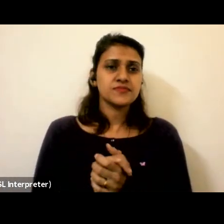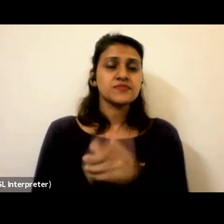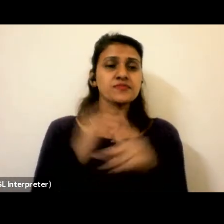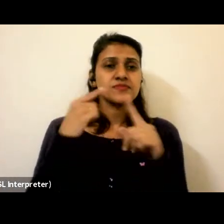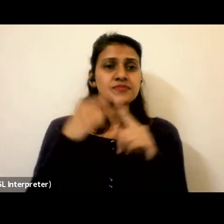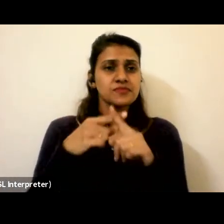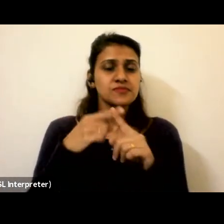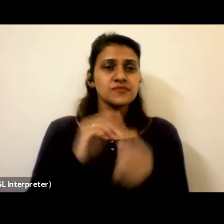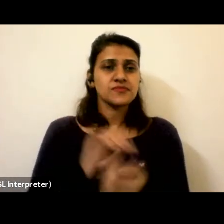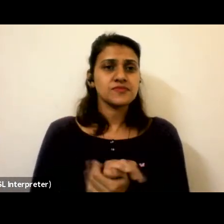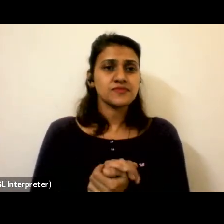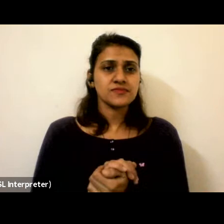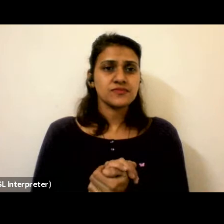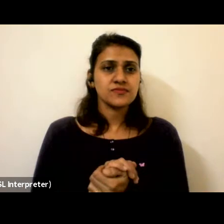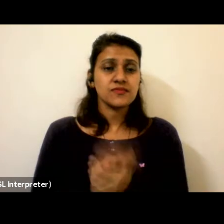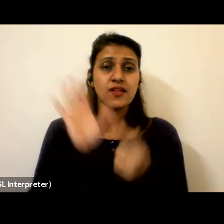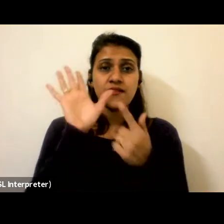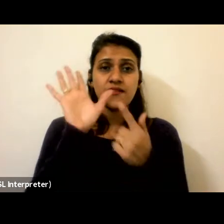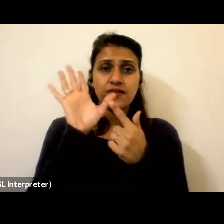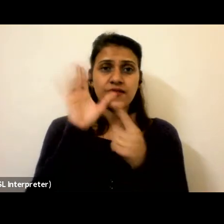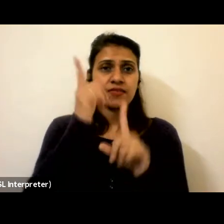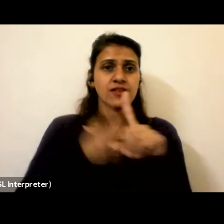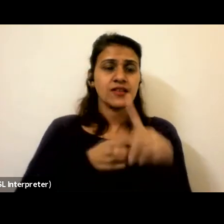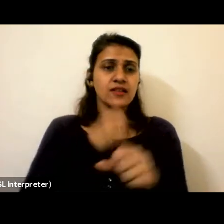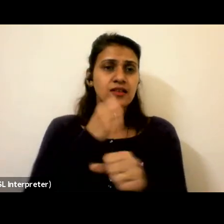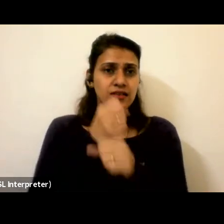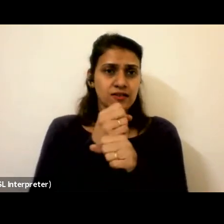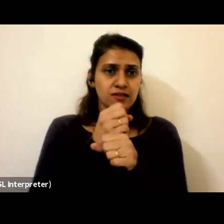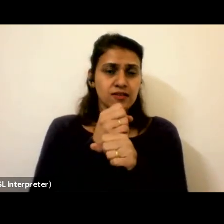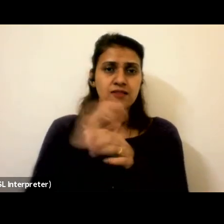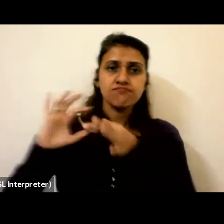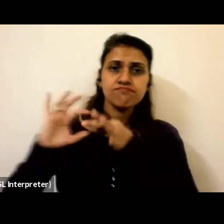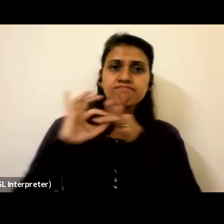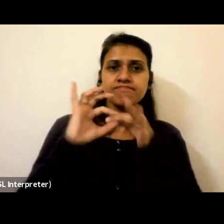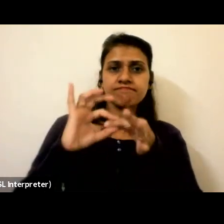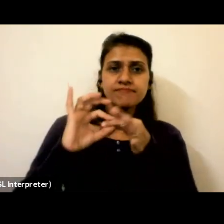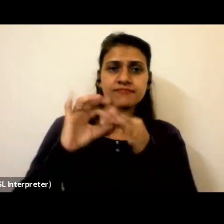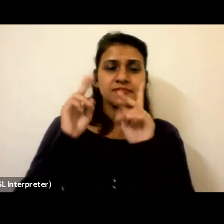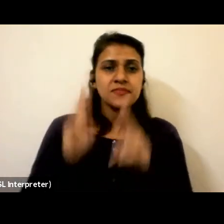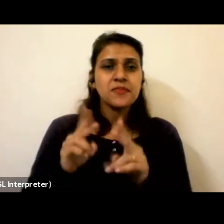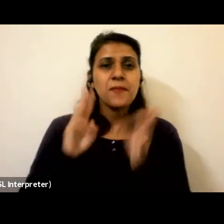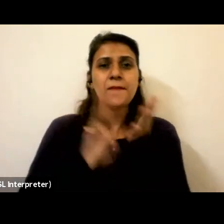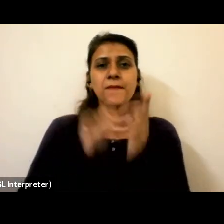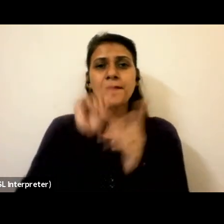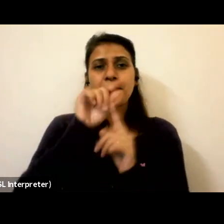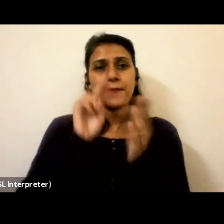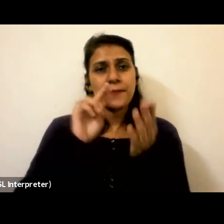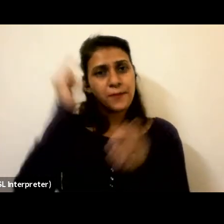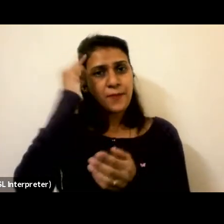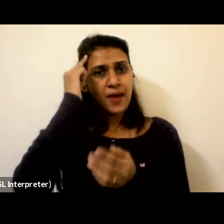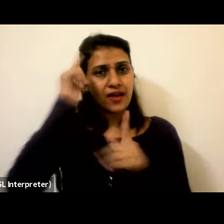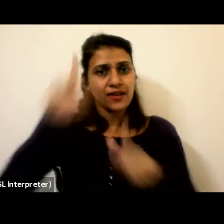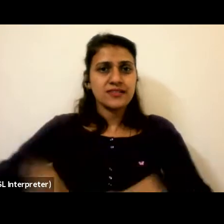also the 5th year when we are in partnership with Mindtree Limited.